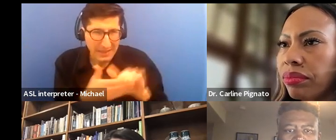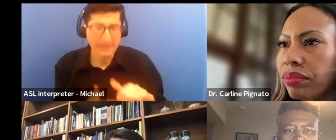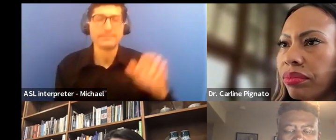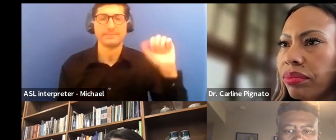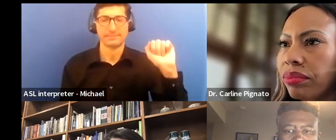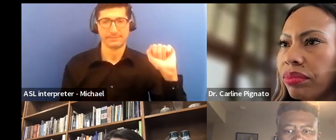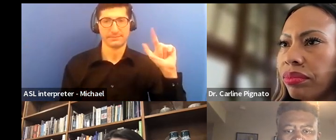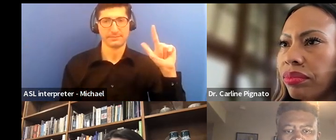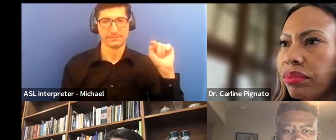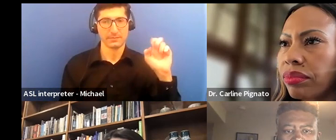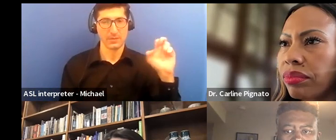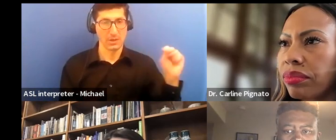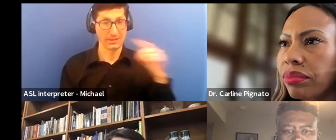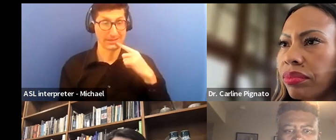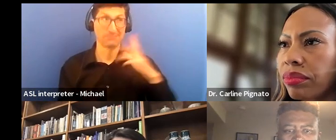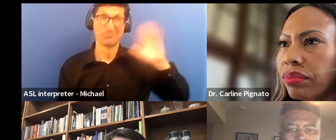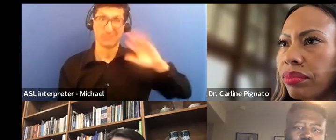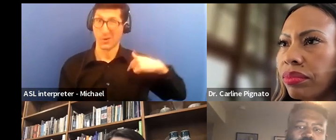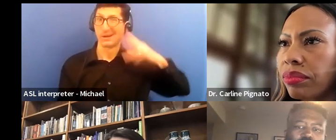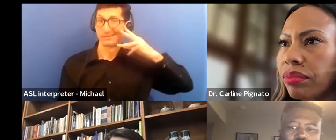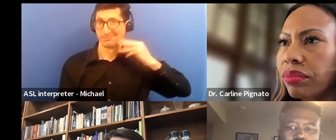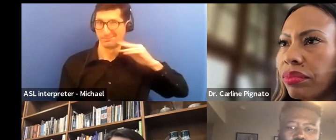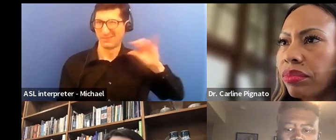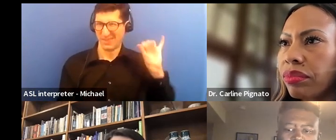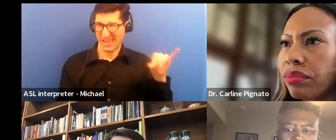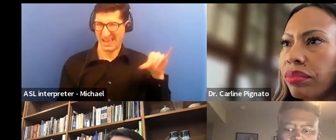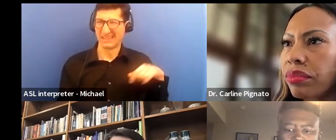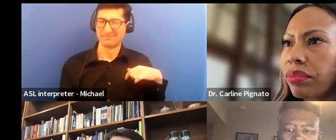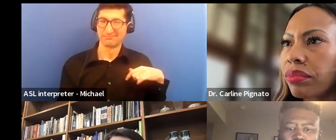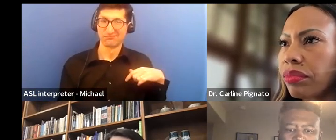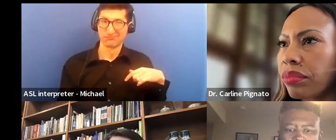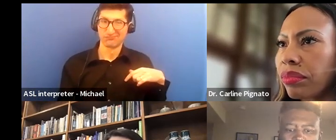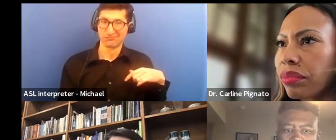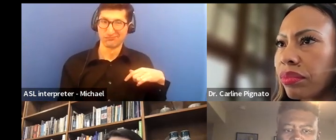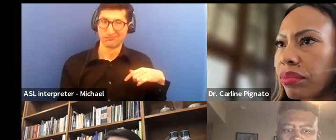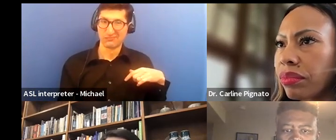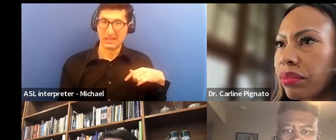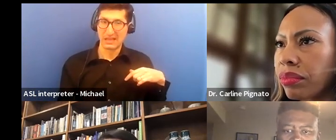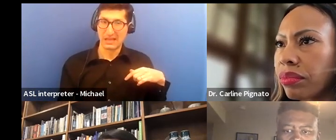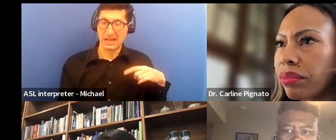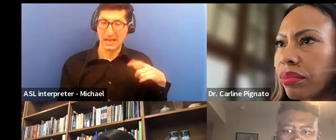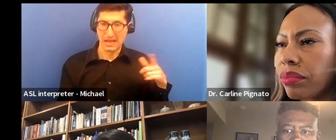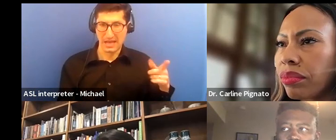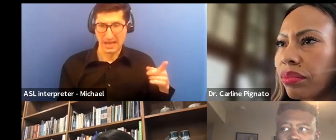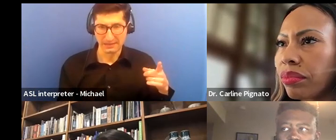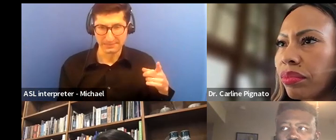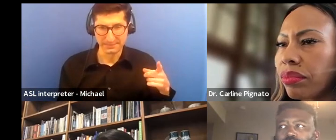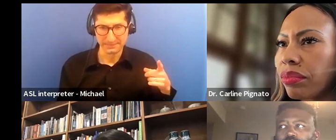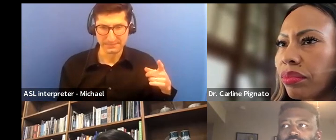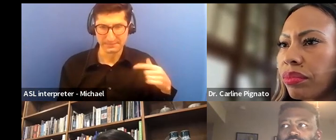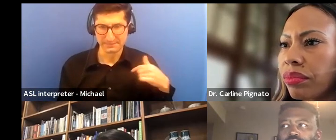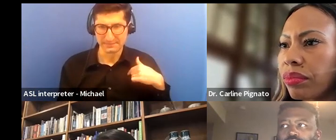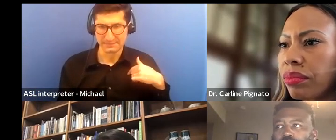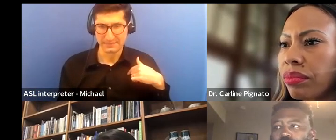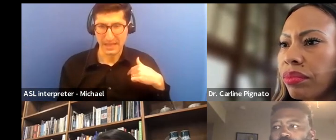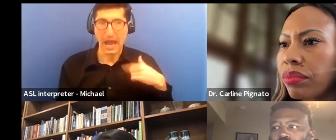Having been on that side before and never really pursuing a job, but being pursued for jobs,